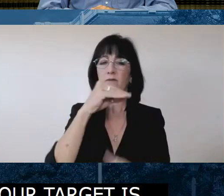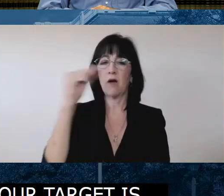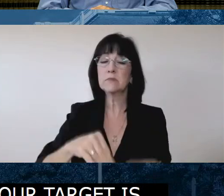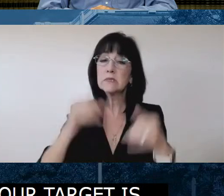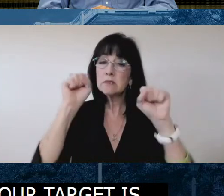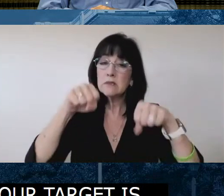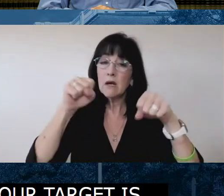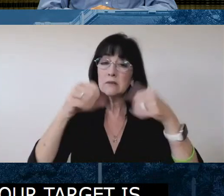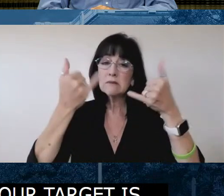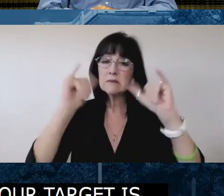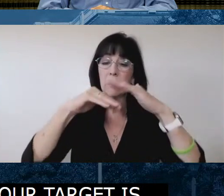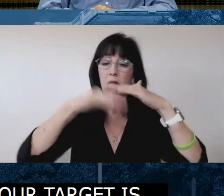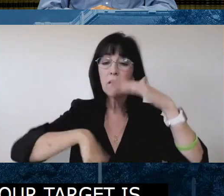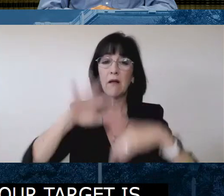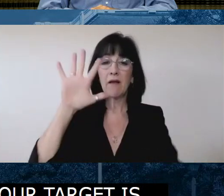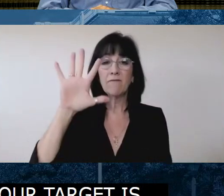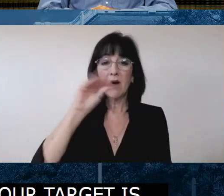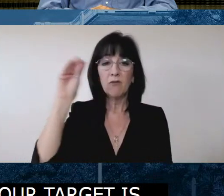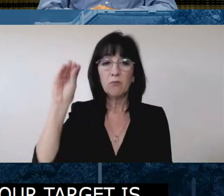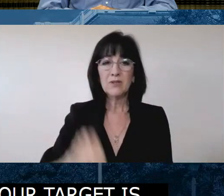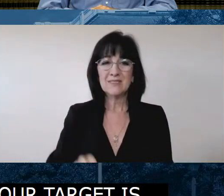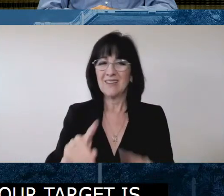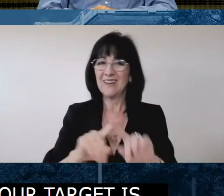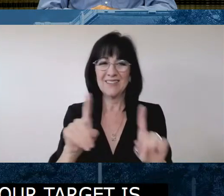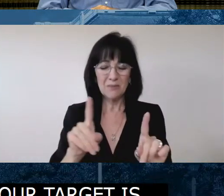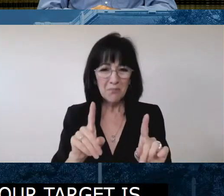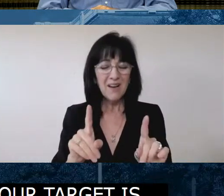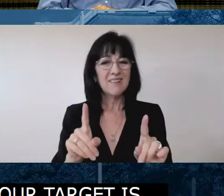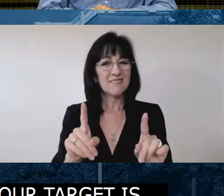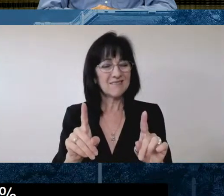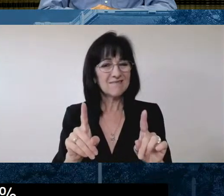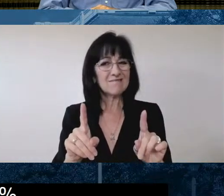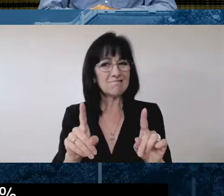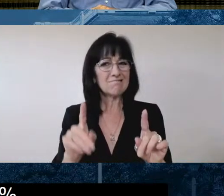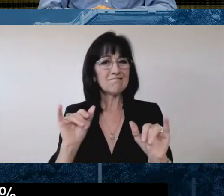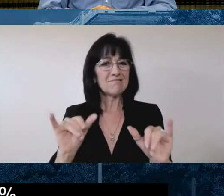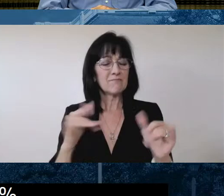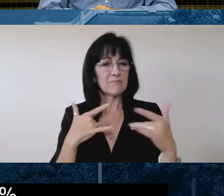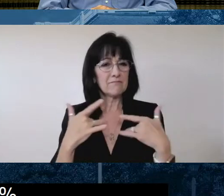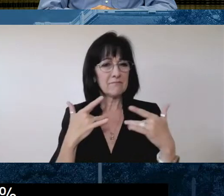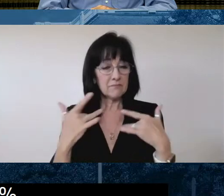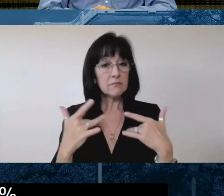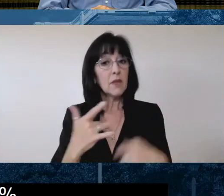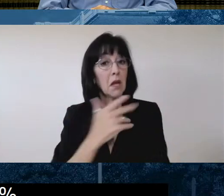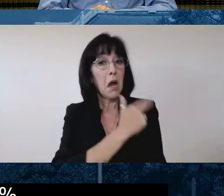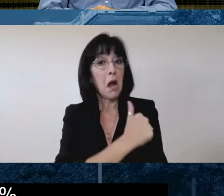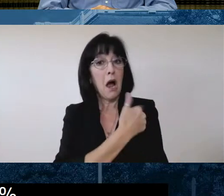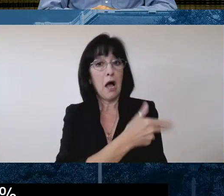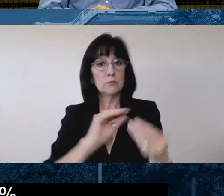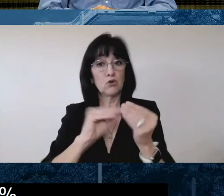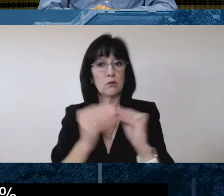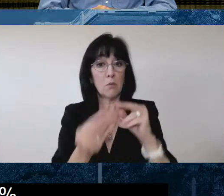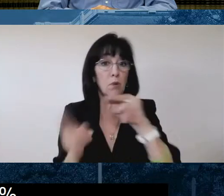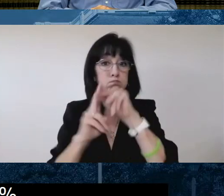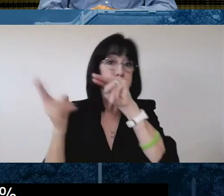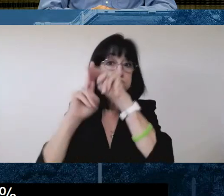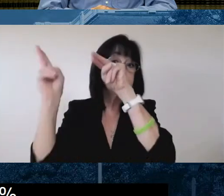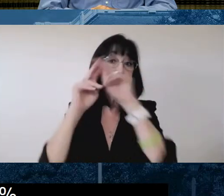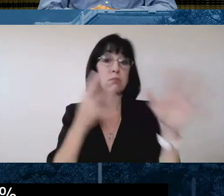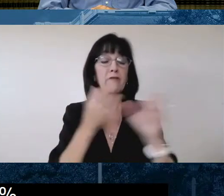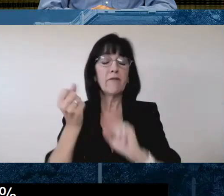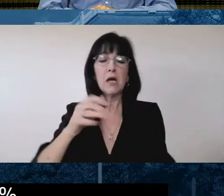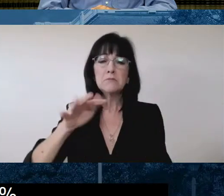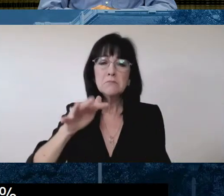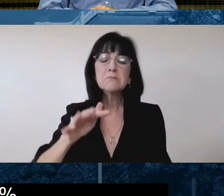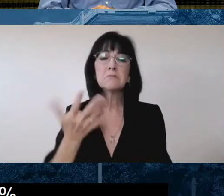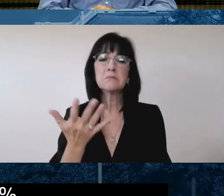5%. Hospitalizations have increased, not as much as new cases and positive tests, of